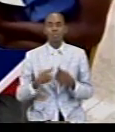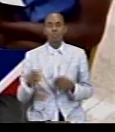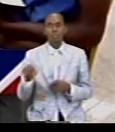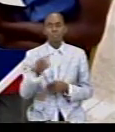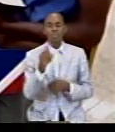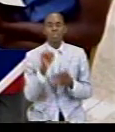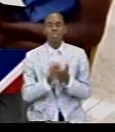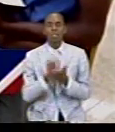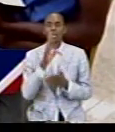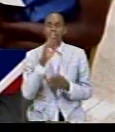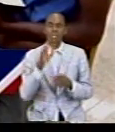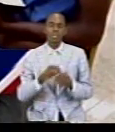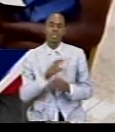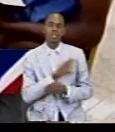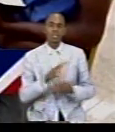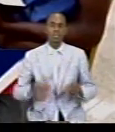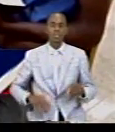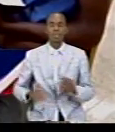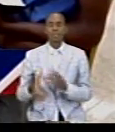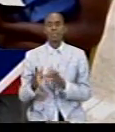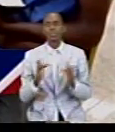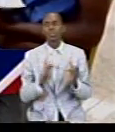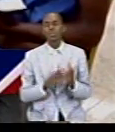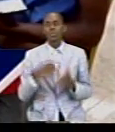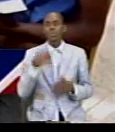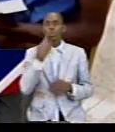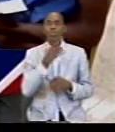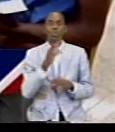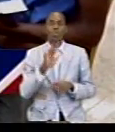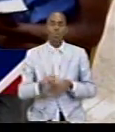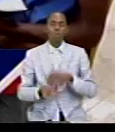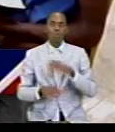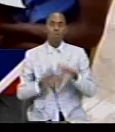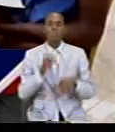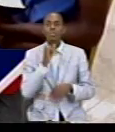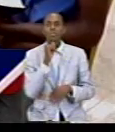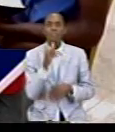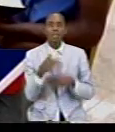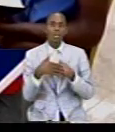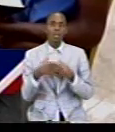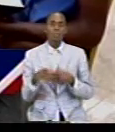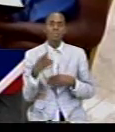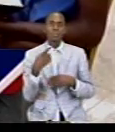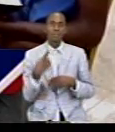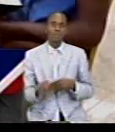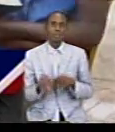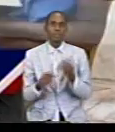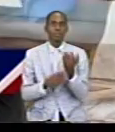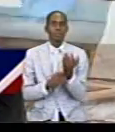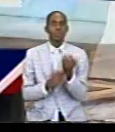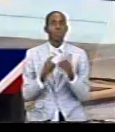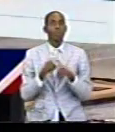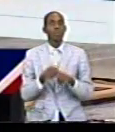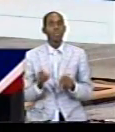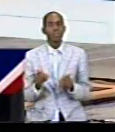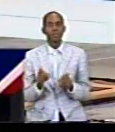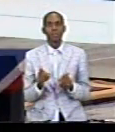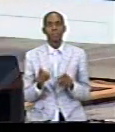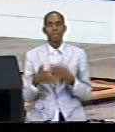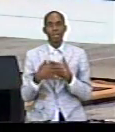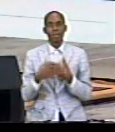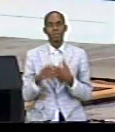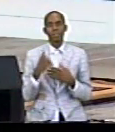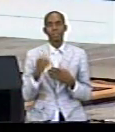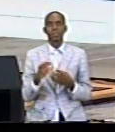in Christ Jesus, who walk not after the flesh, but after